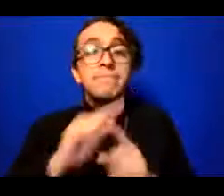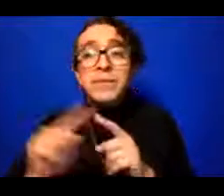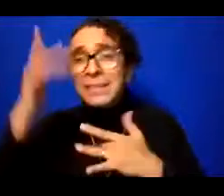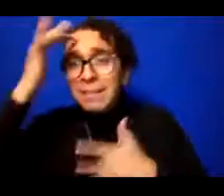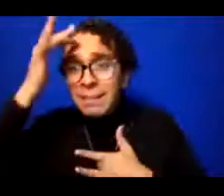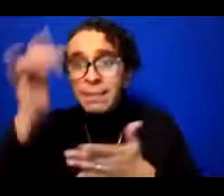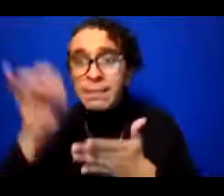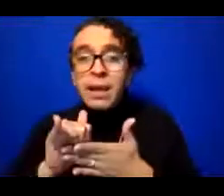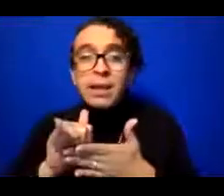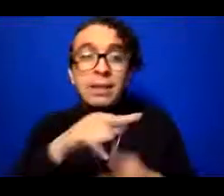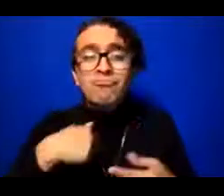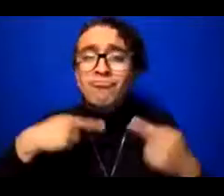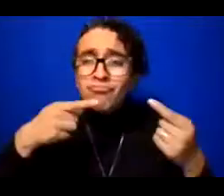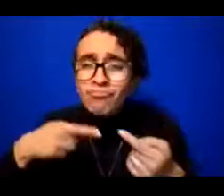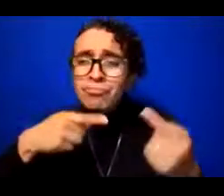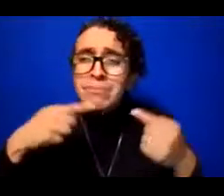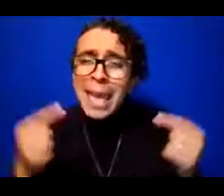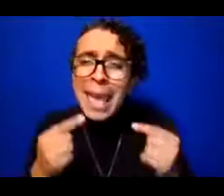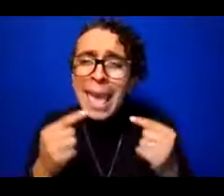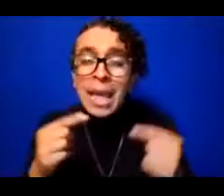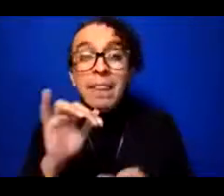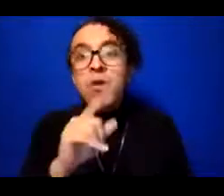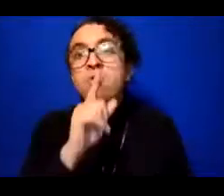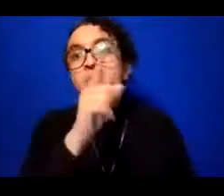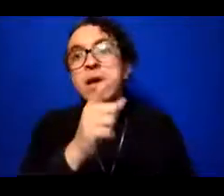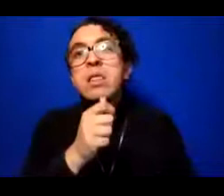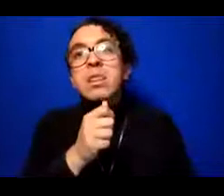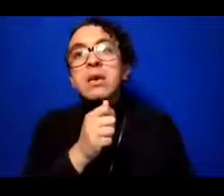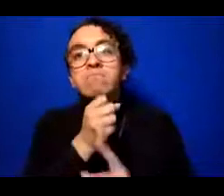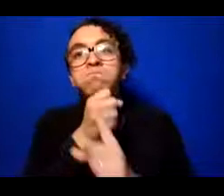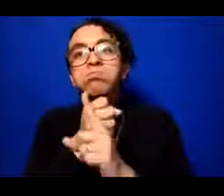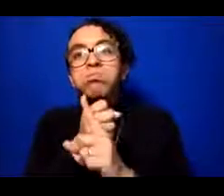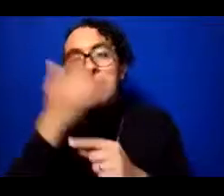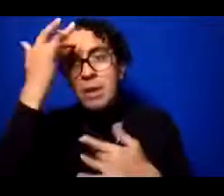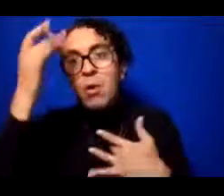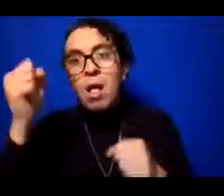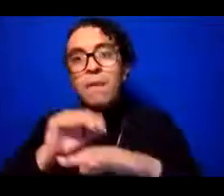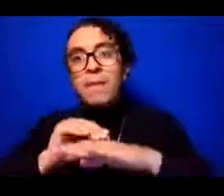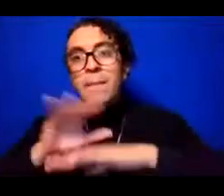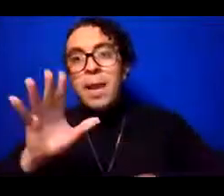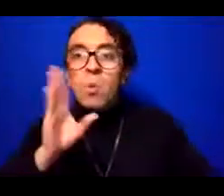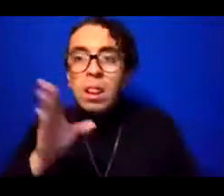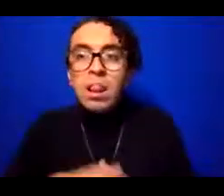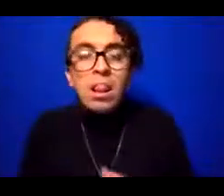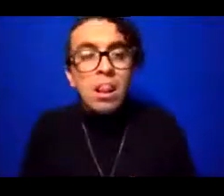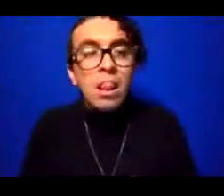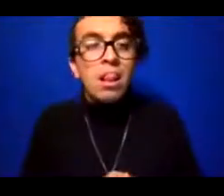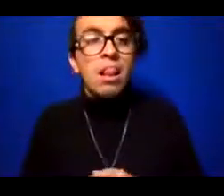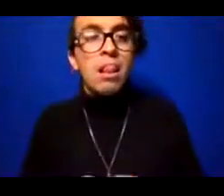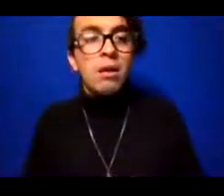been struggling with chronic pain, and that really takes its toll on individuals' mental health overall.